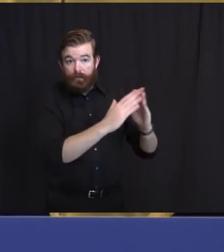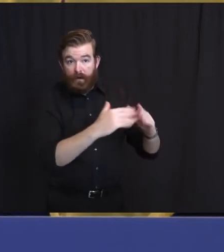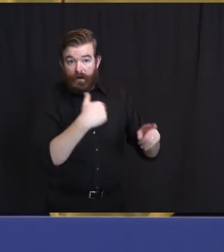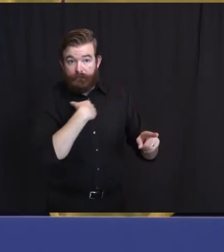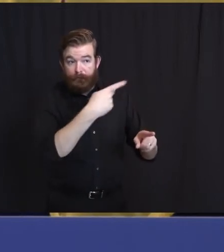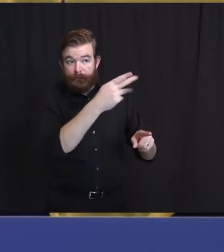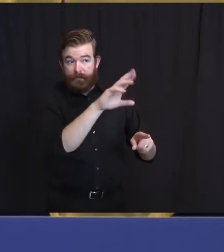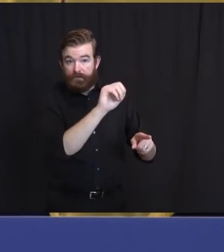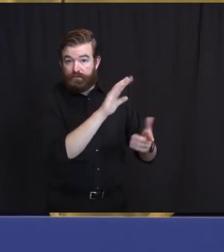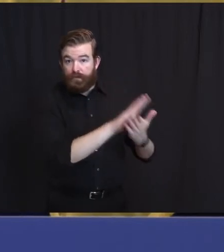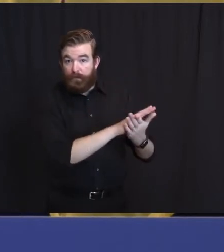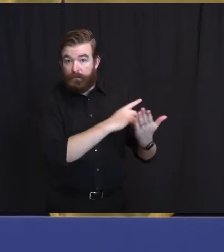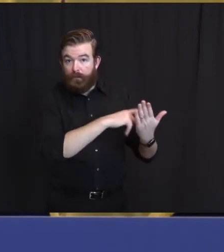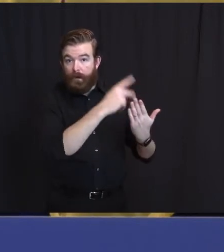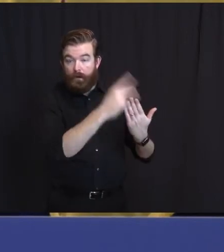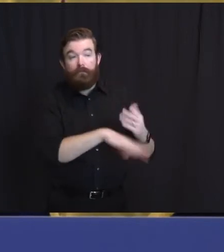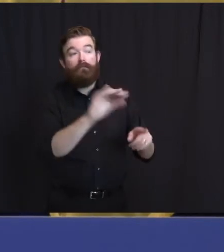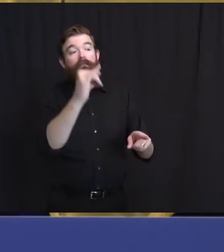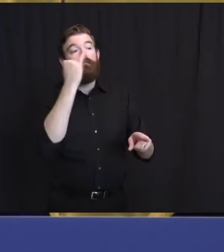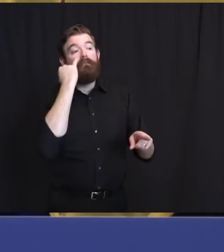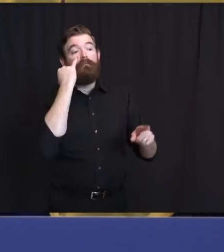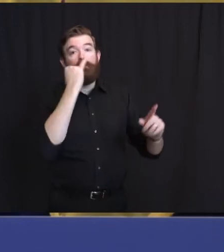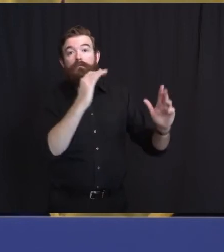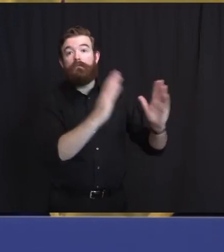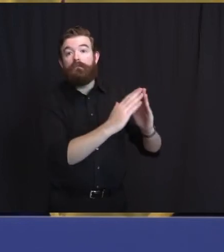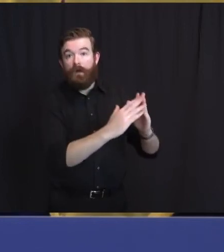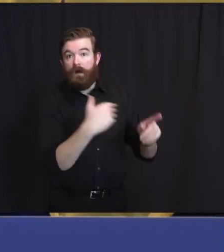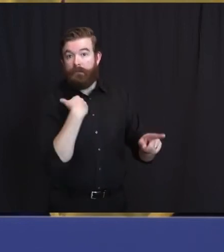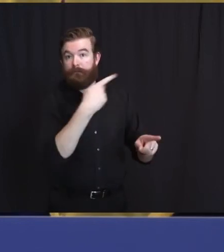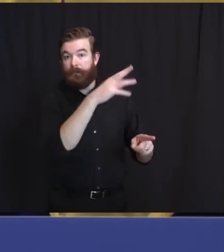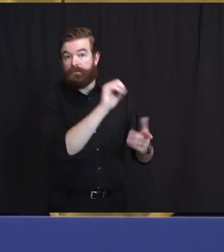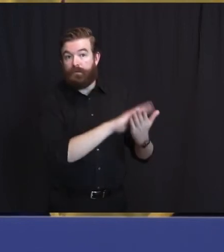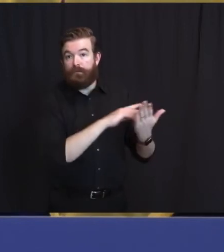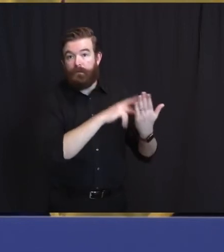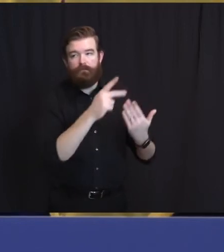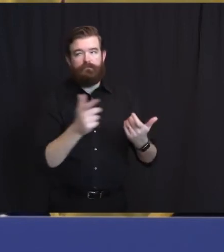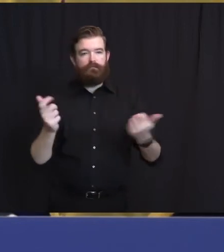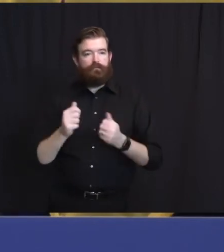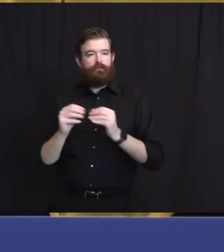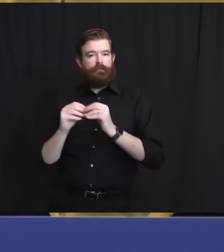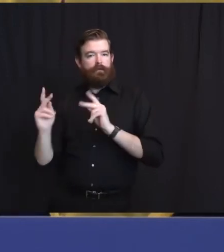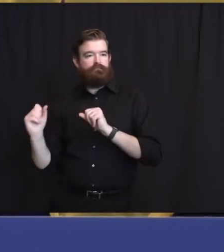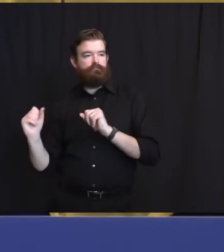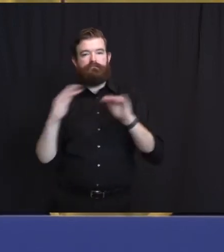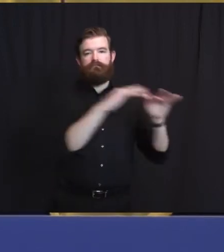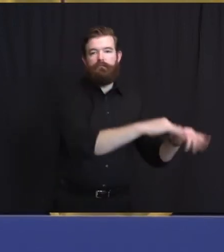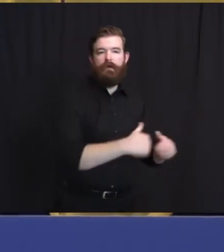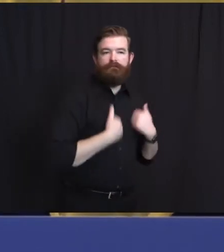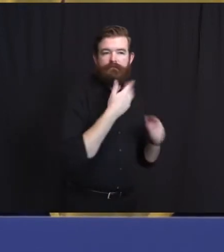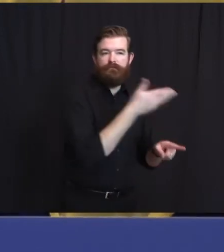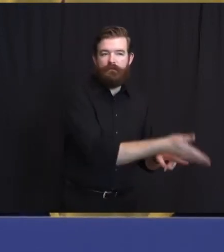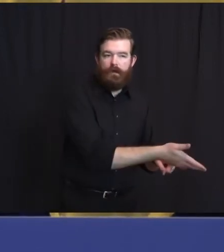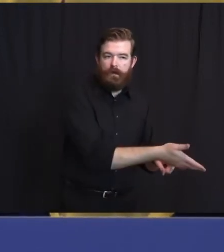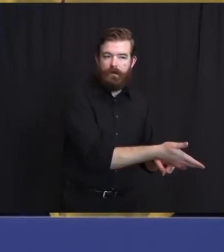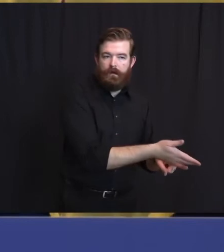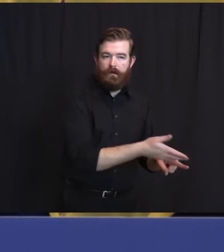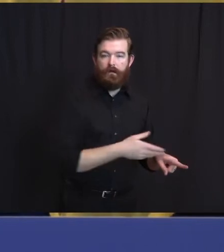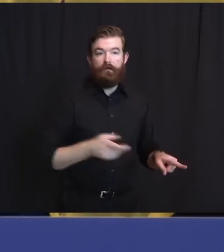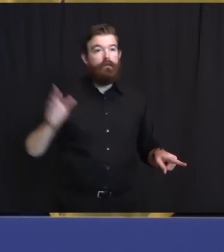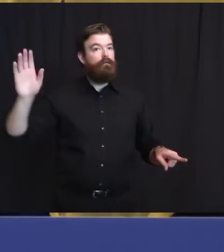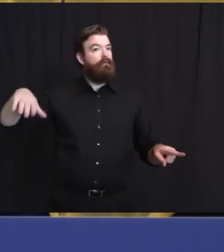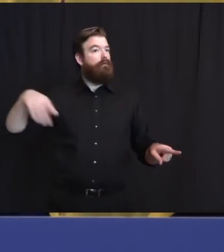state has it, and therefore it's a magnet not just for given communities, but for the entire state of New Jersey. So thank you, and thank you for your leadership.